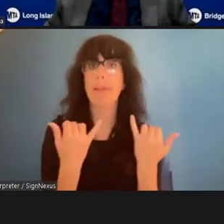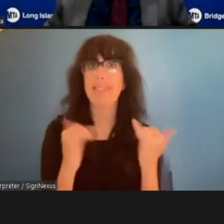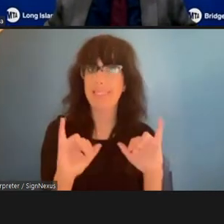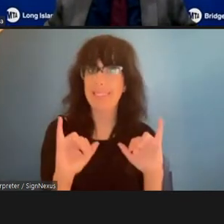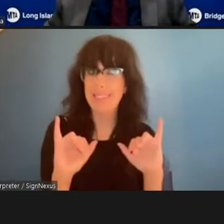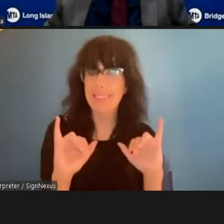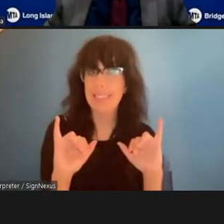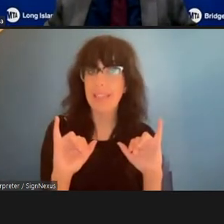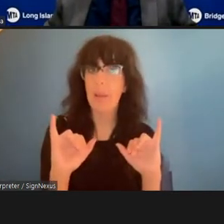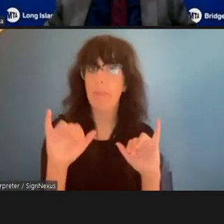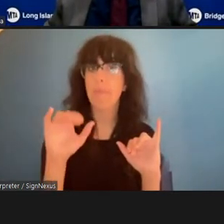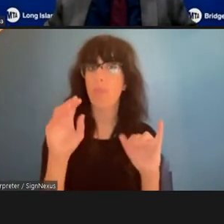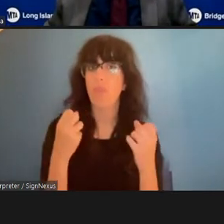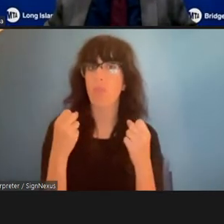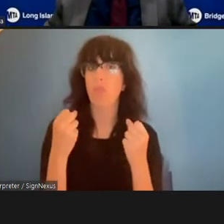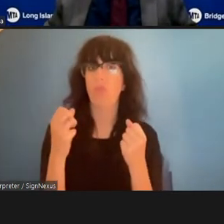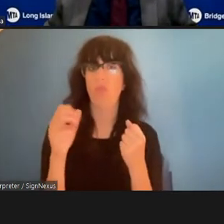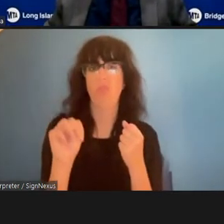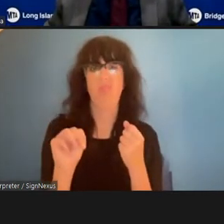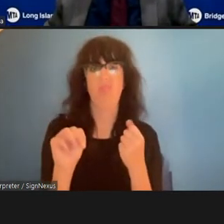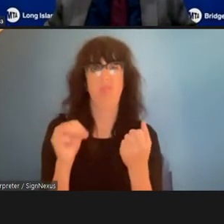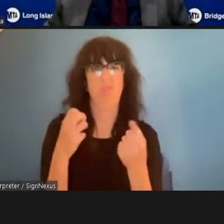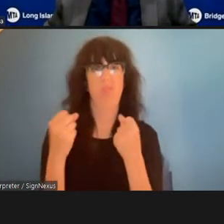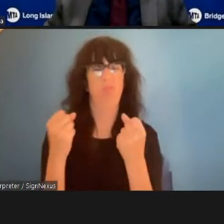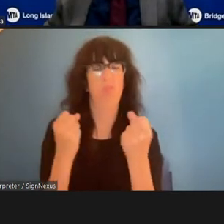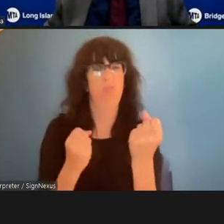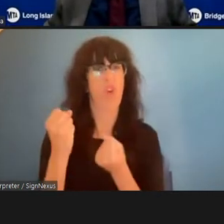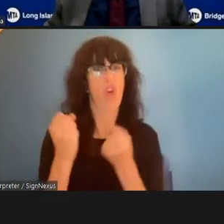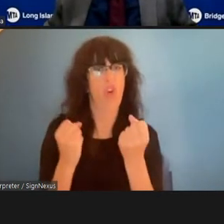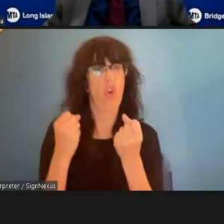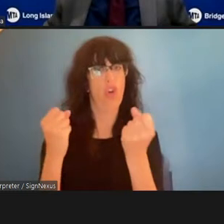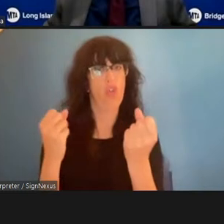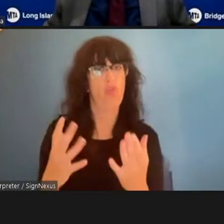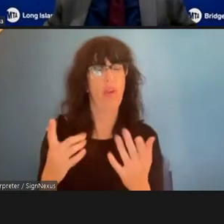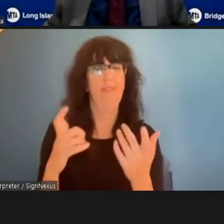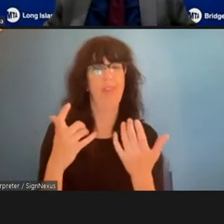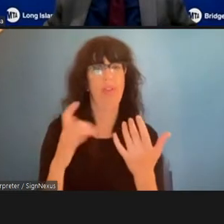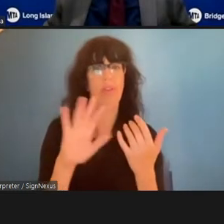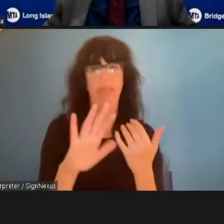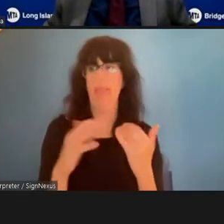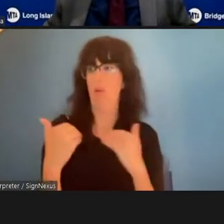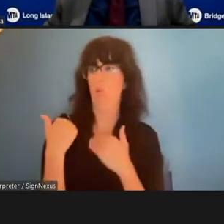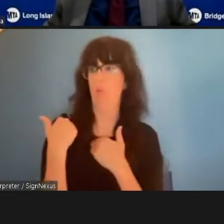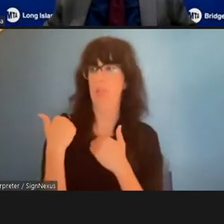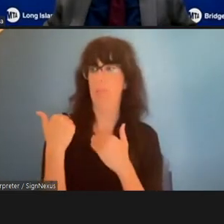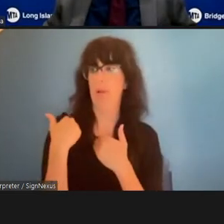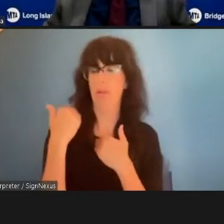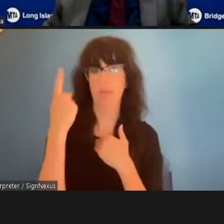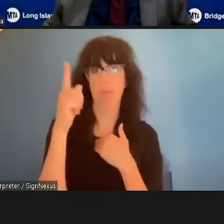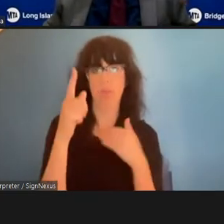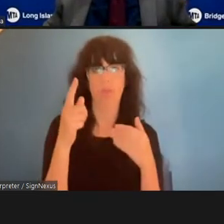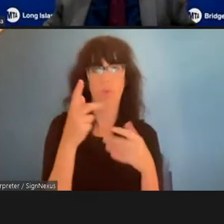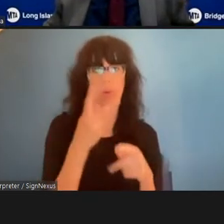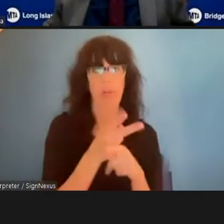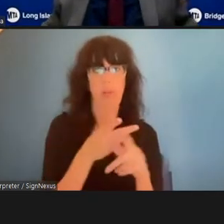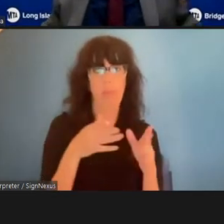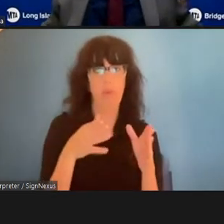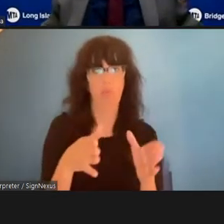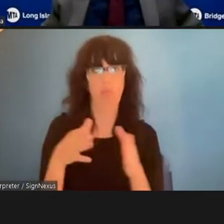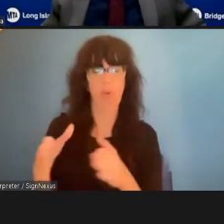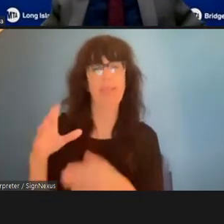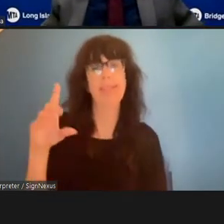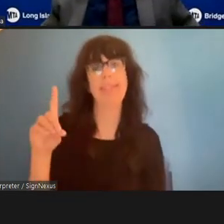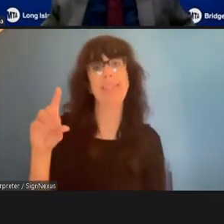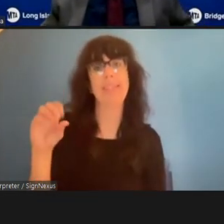the motor vehicles are responsible for maintaining the roadways d.o.t